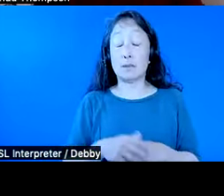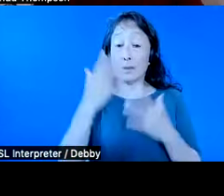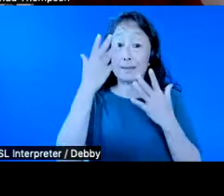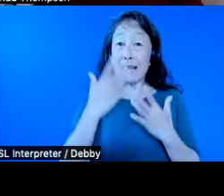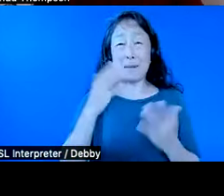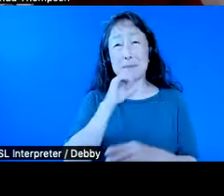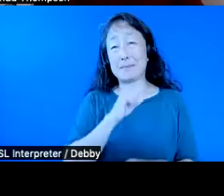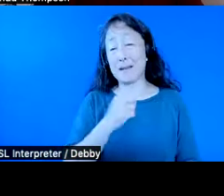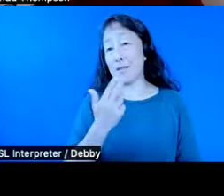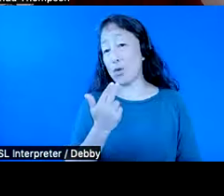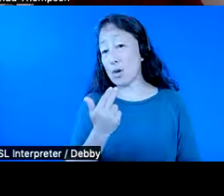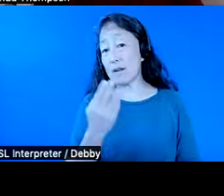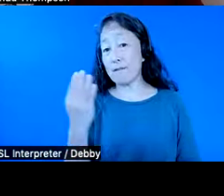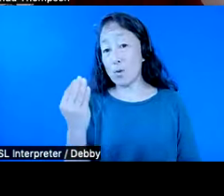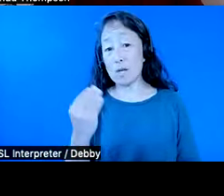or 14.